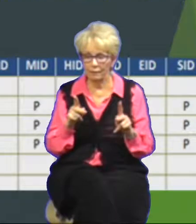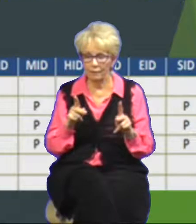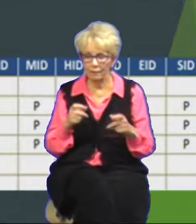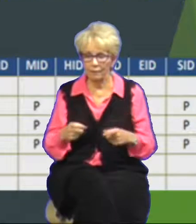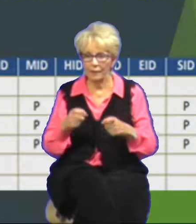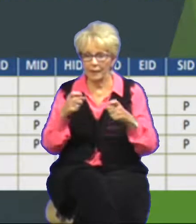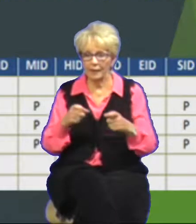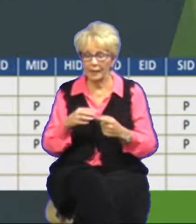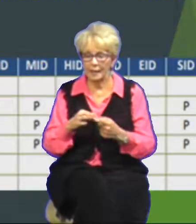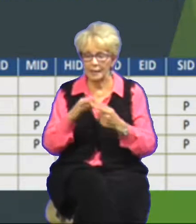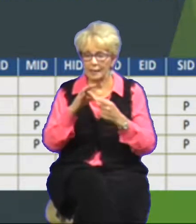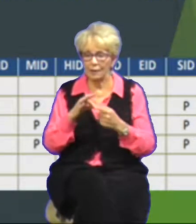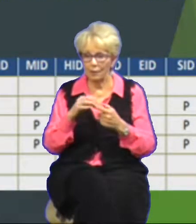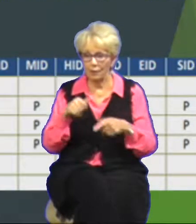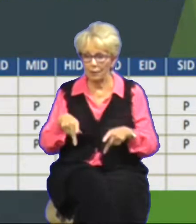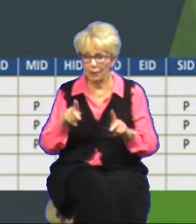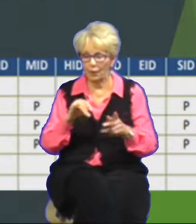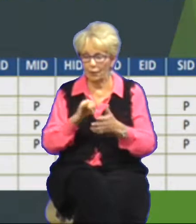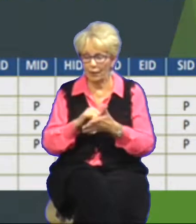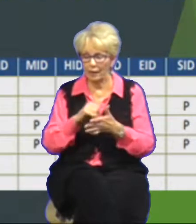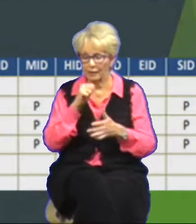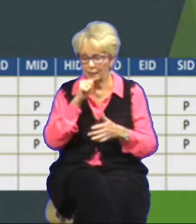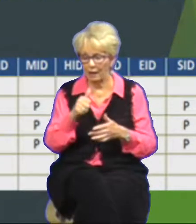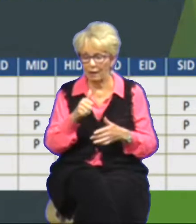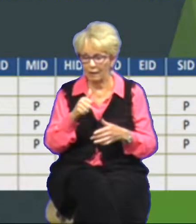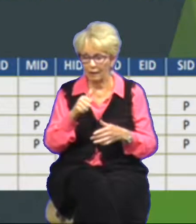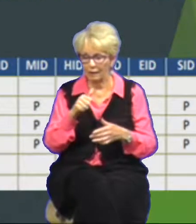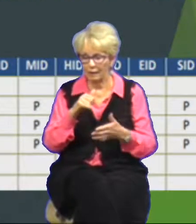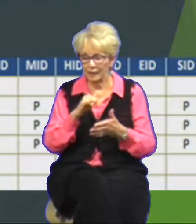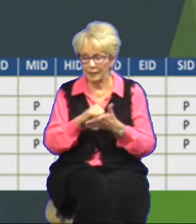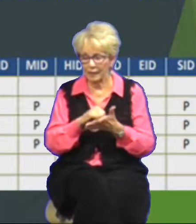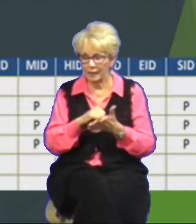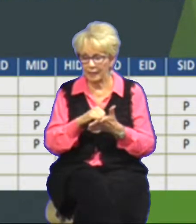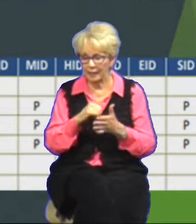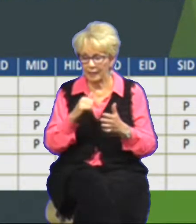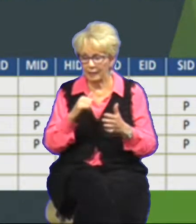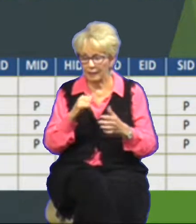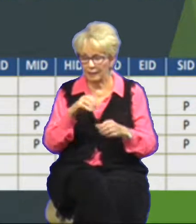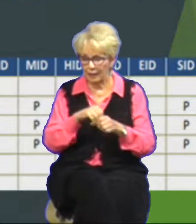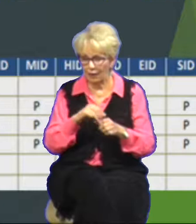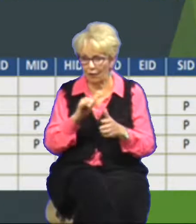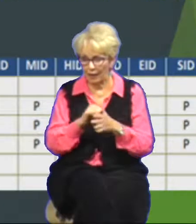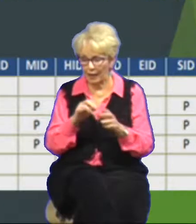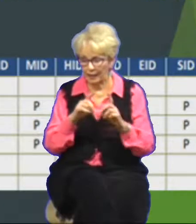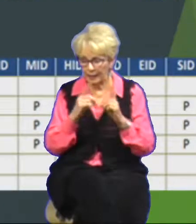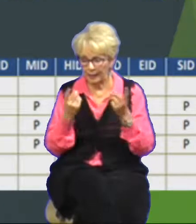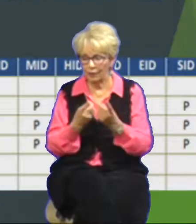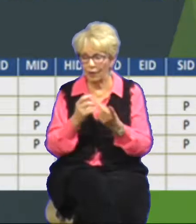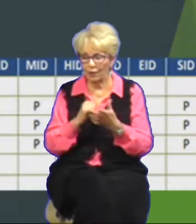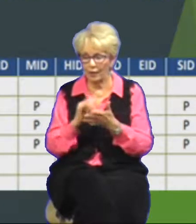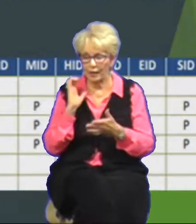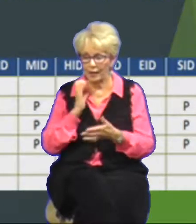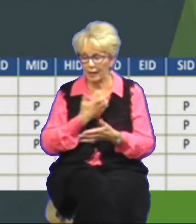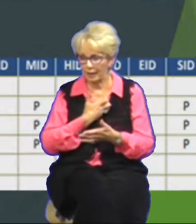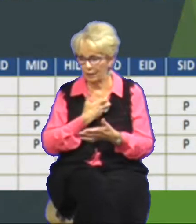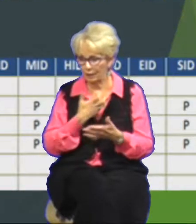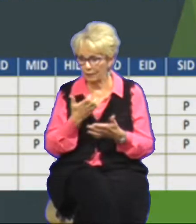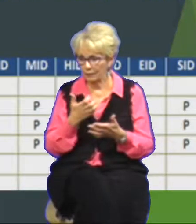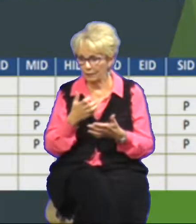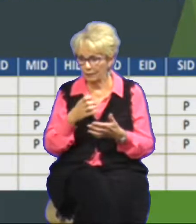provides exceptions. So it's permitted, but it's not in, if it's listed as an exception, it's not in that district. And typically that's our overlay